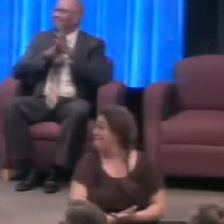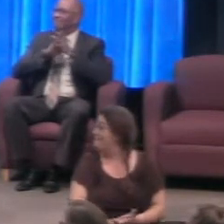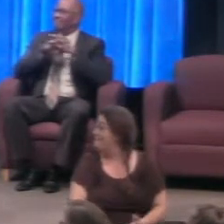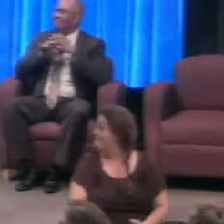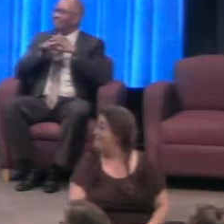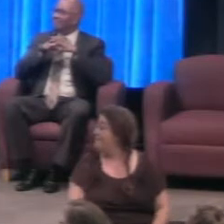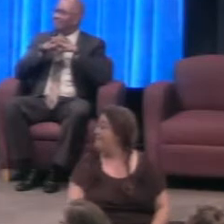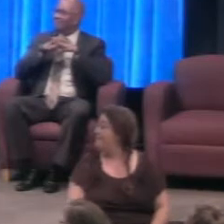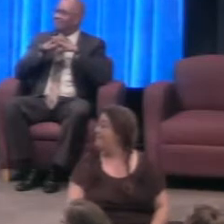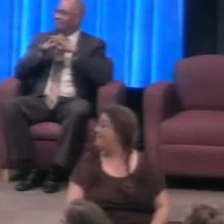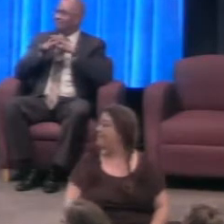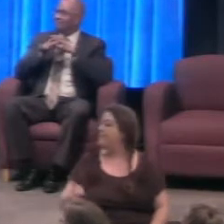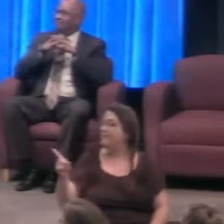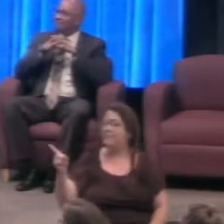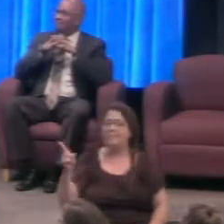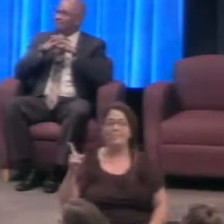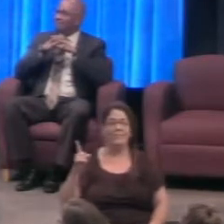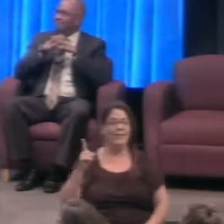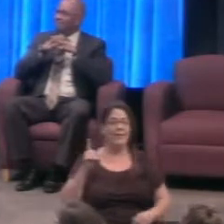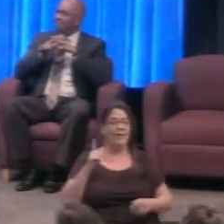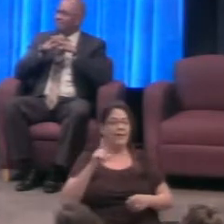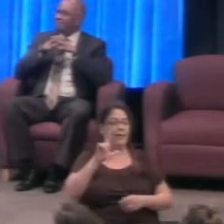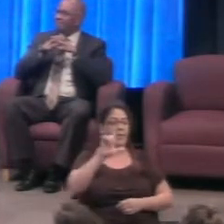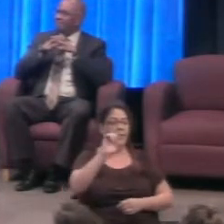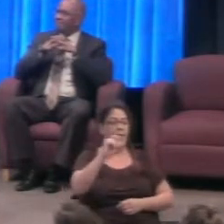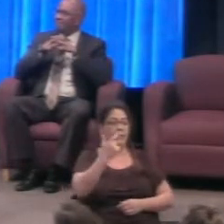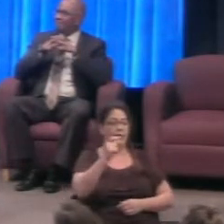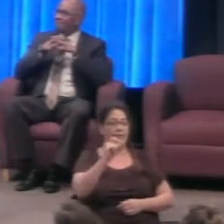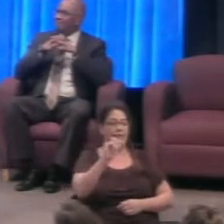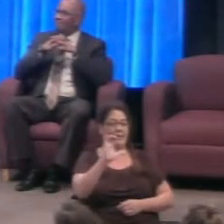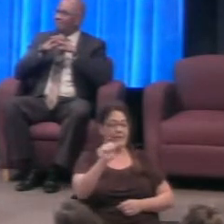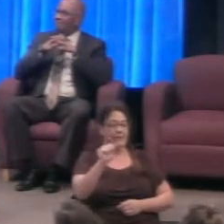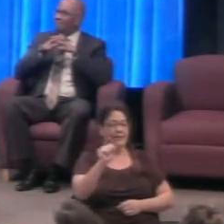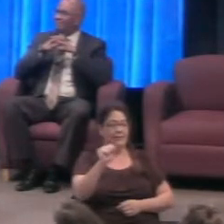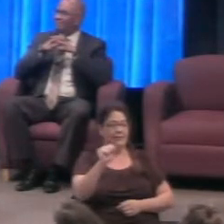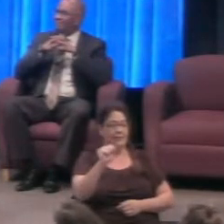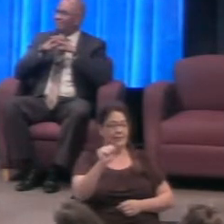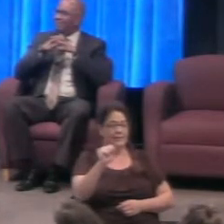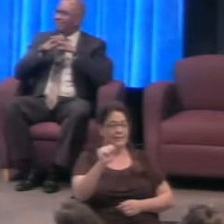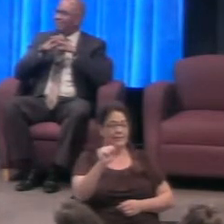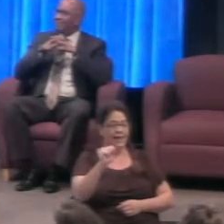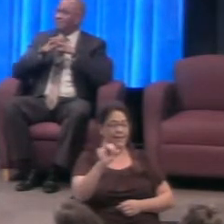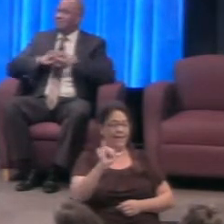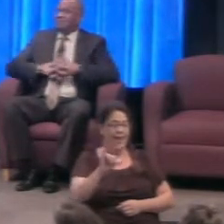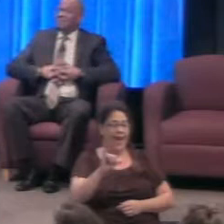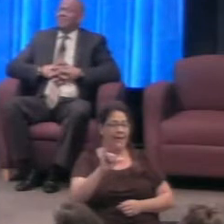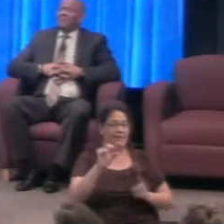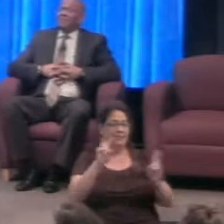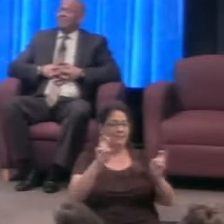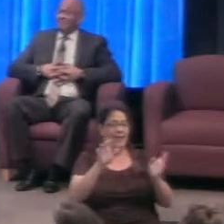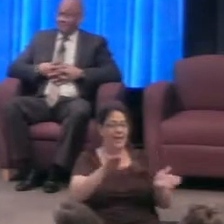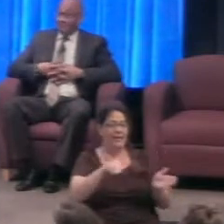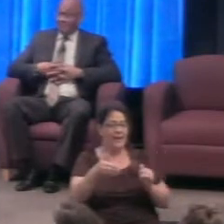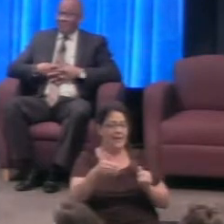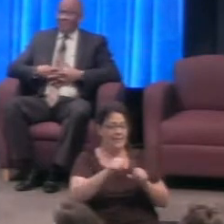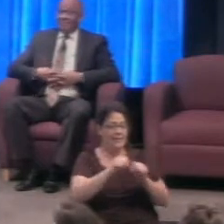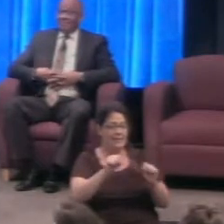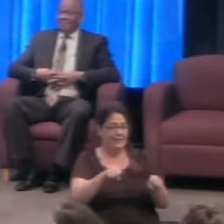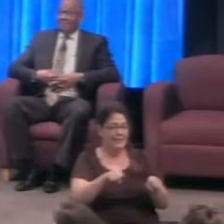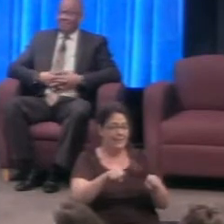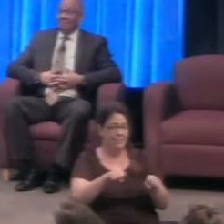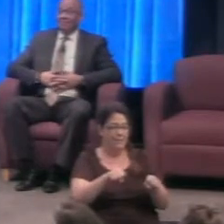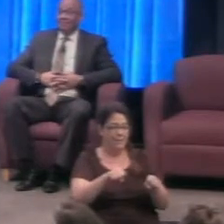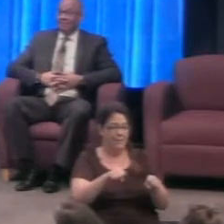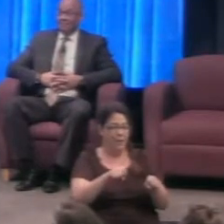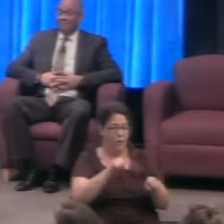So delivering without logistics is delivering a dead system. And it's our logisticians that make